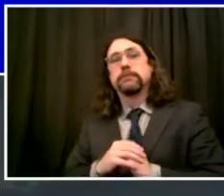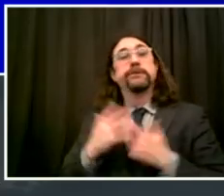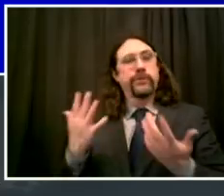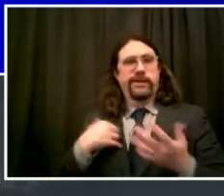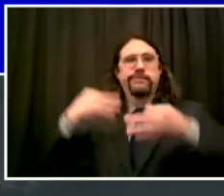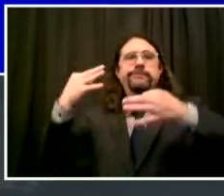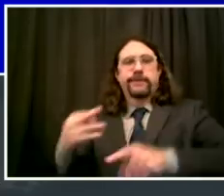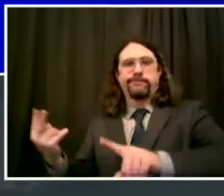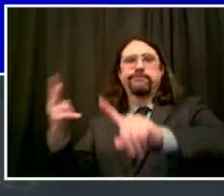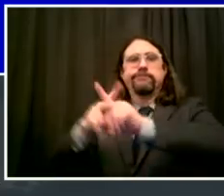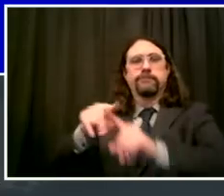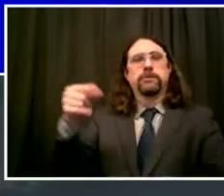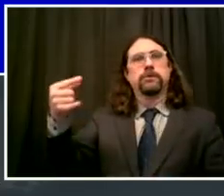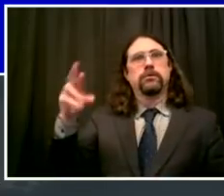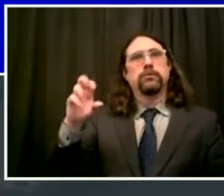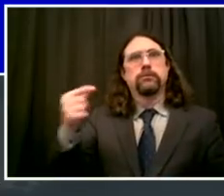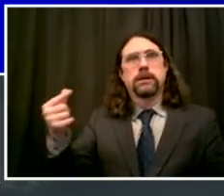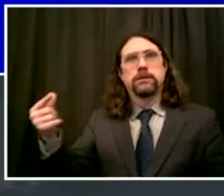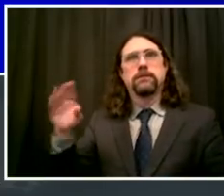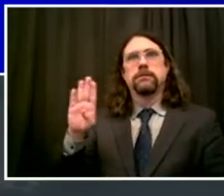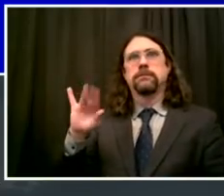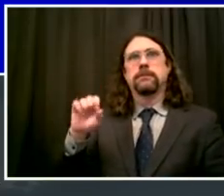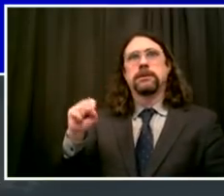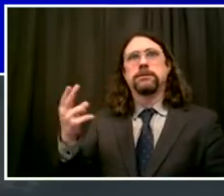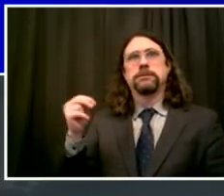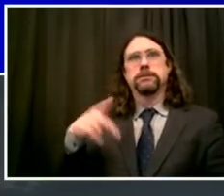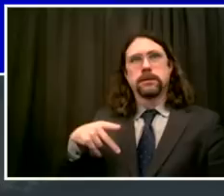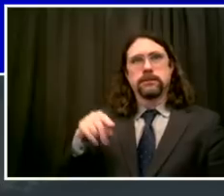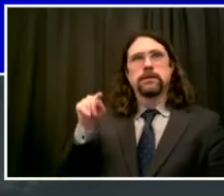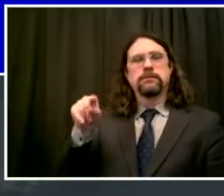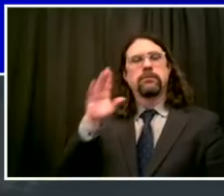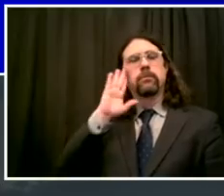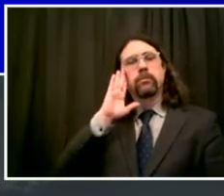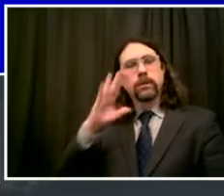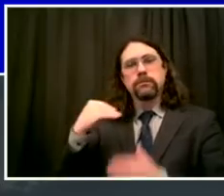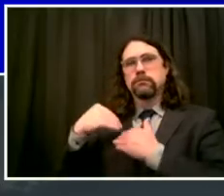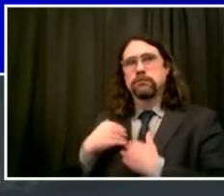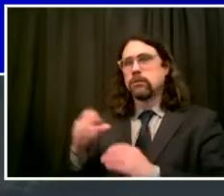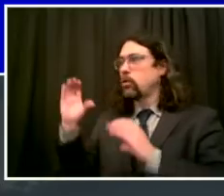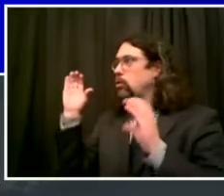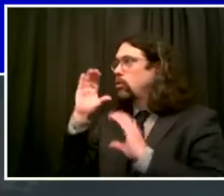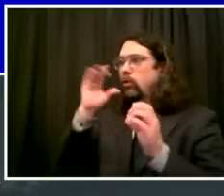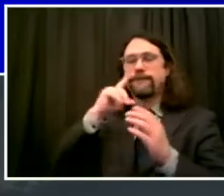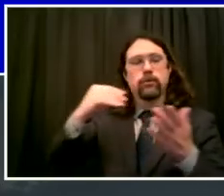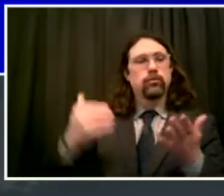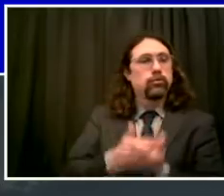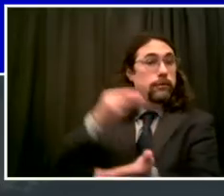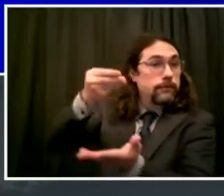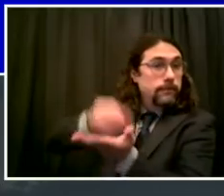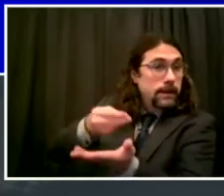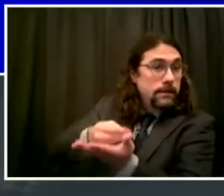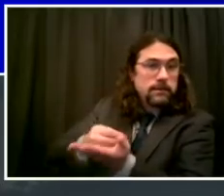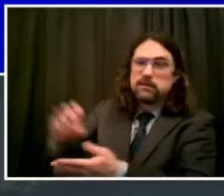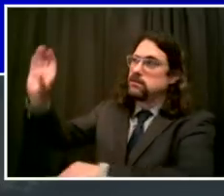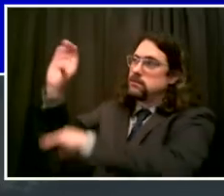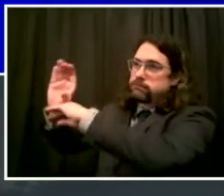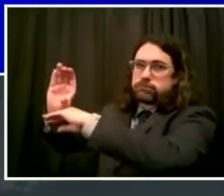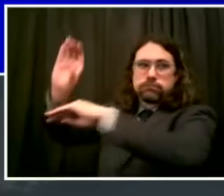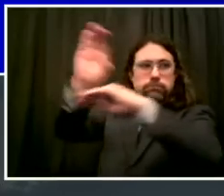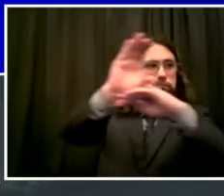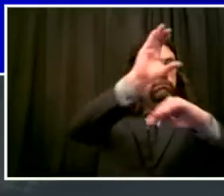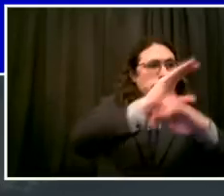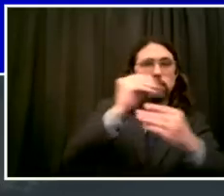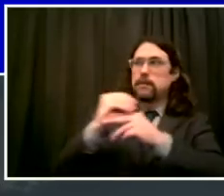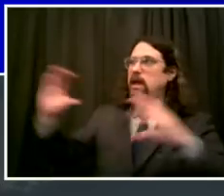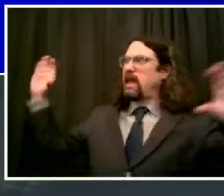from having spoken with people in the philanthropic world that they understand that unless New York City small businesses come back, our